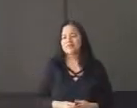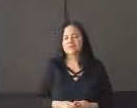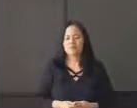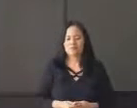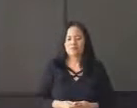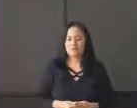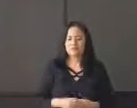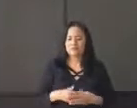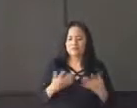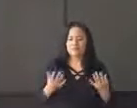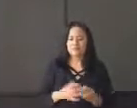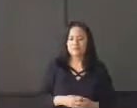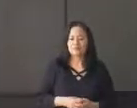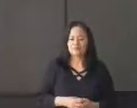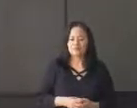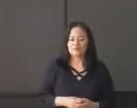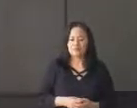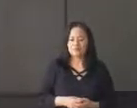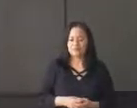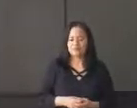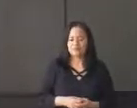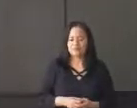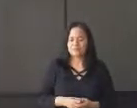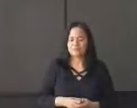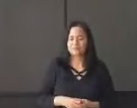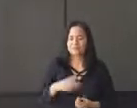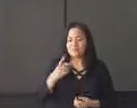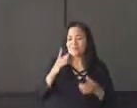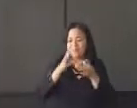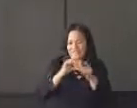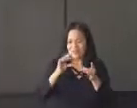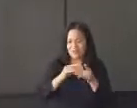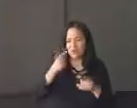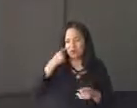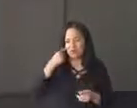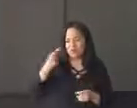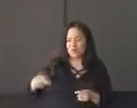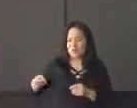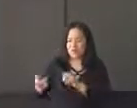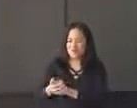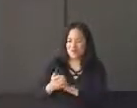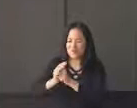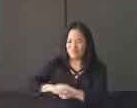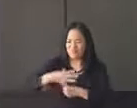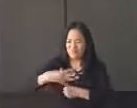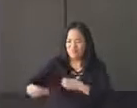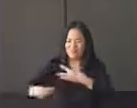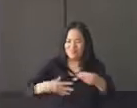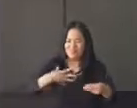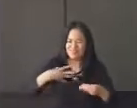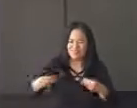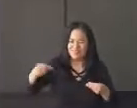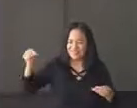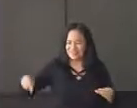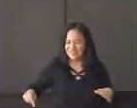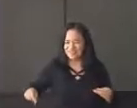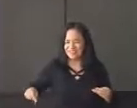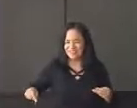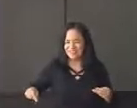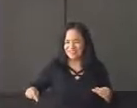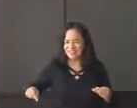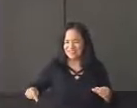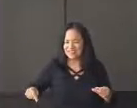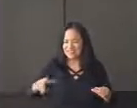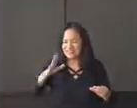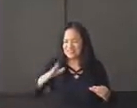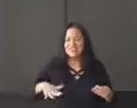Finally, in the last minute left, I'd like to talk about the context of the pandemic, how the pandemic has exacerbated